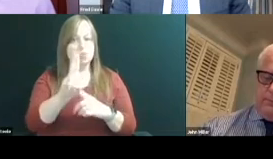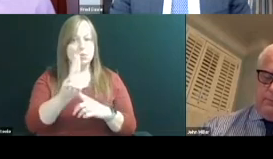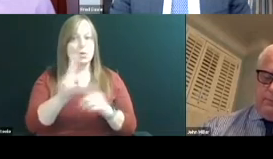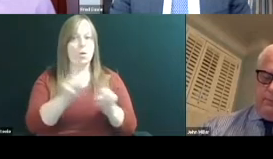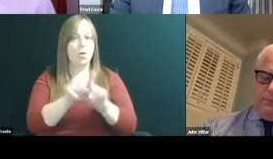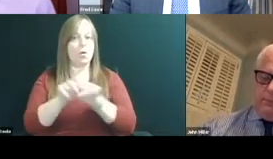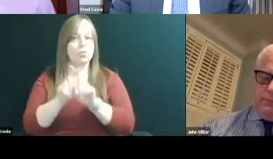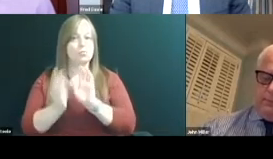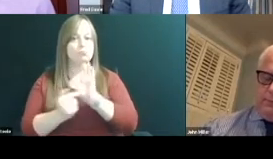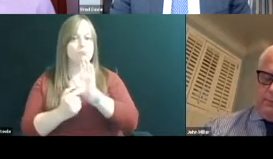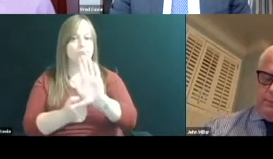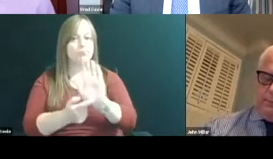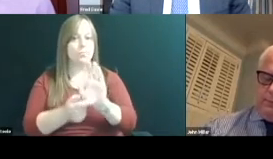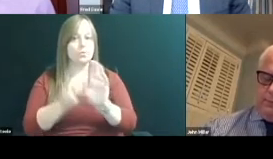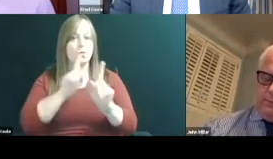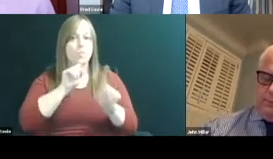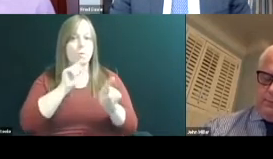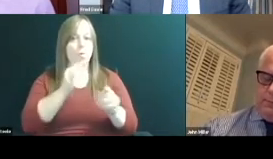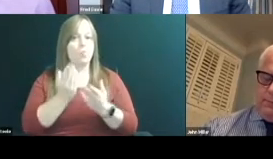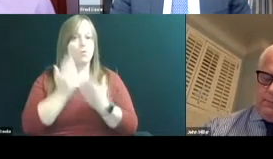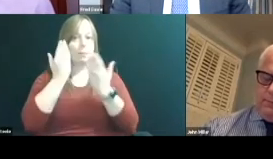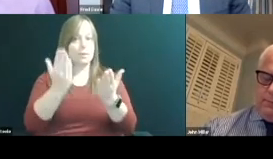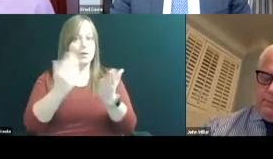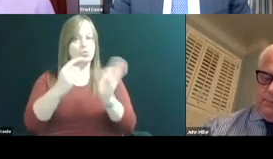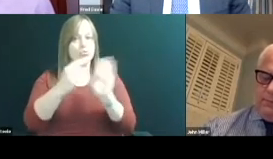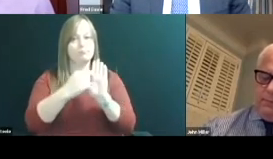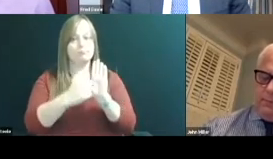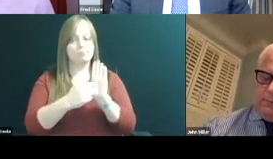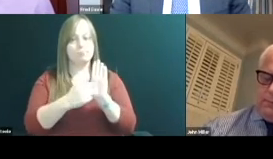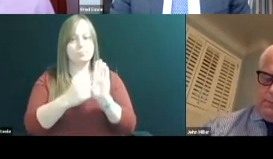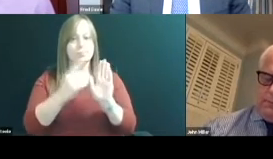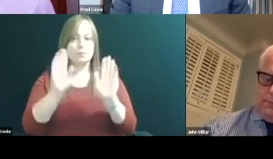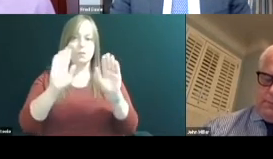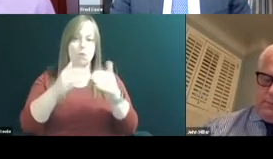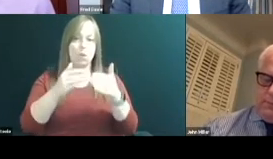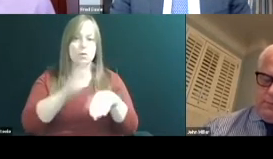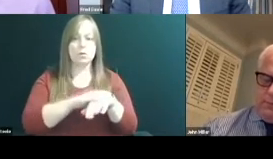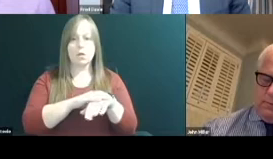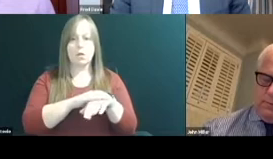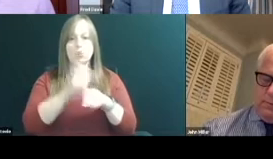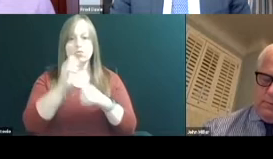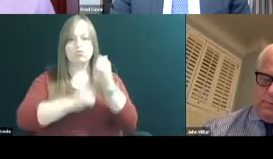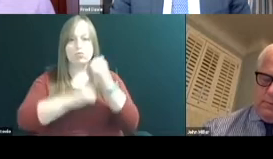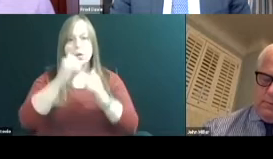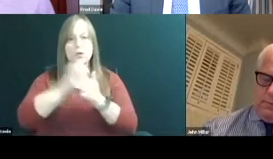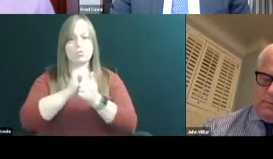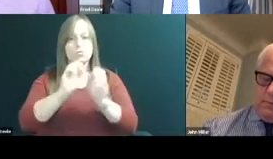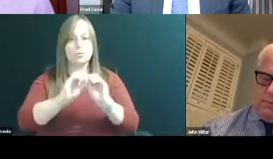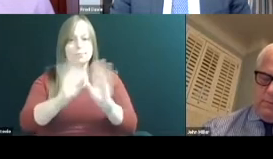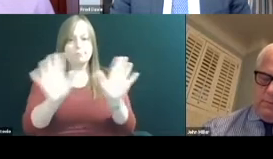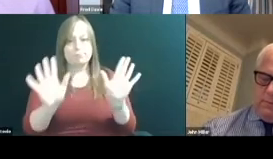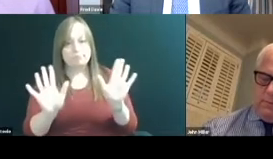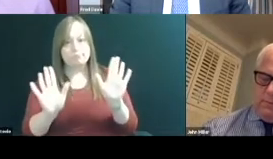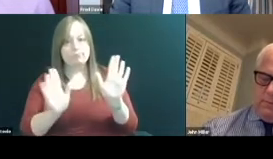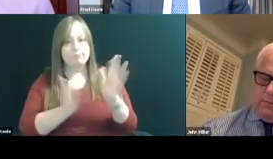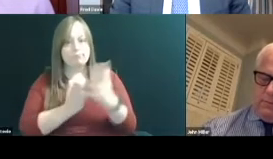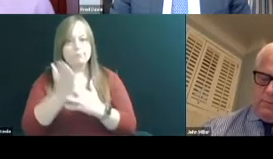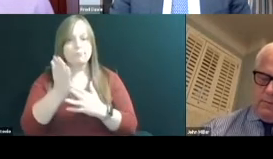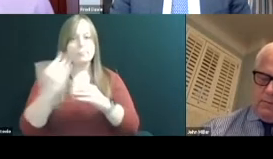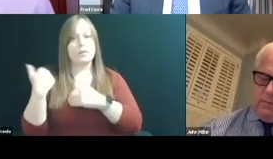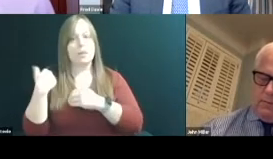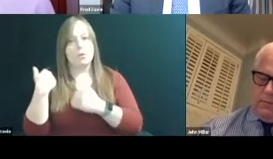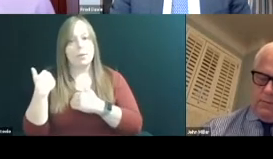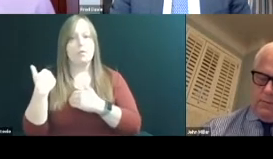also put forth a report with recommendations, especially focused on structural transparency,